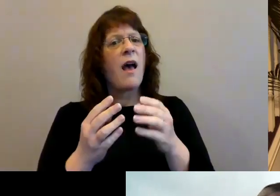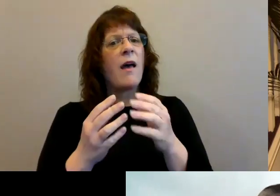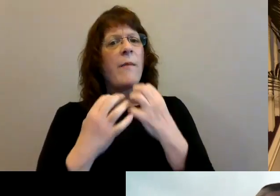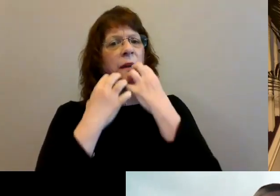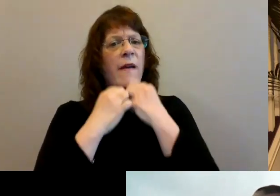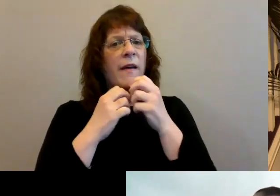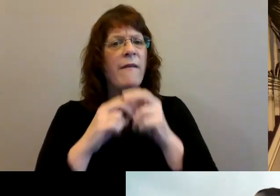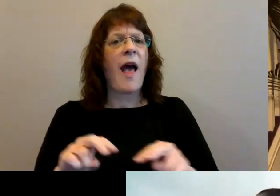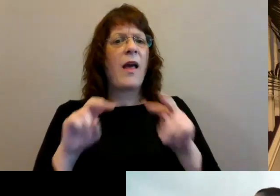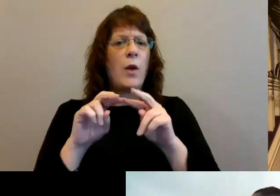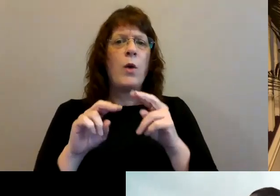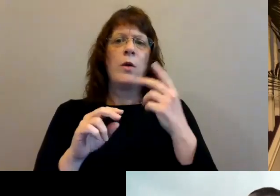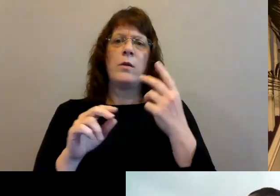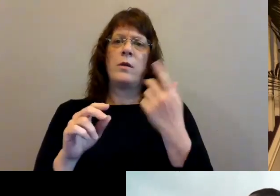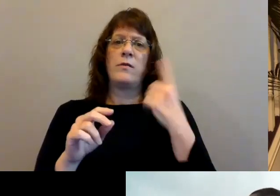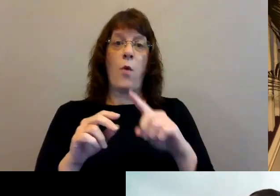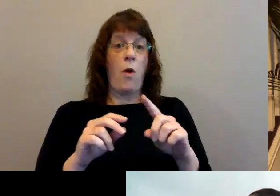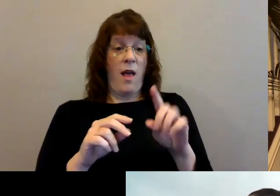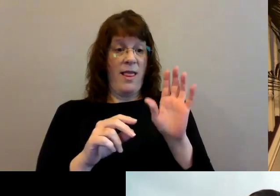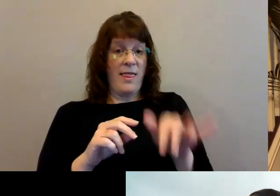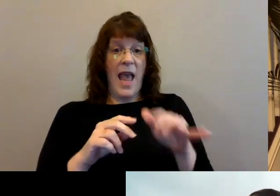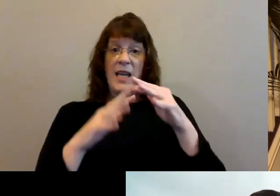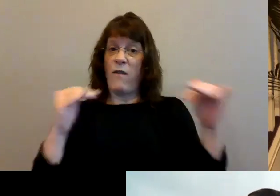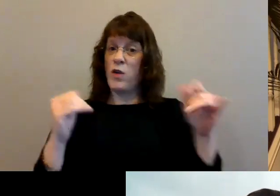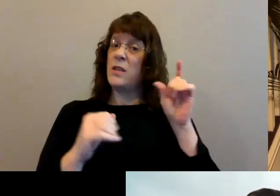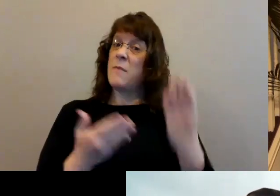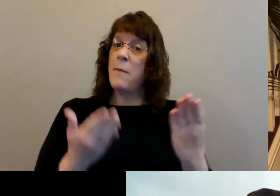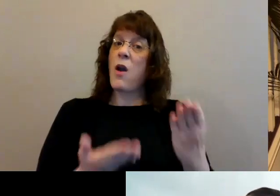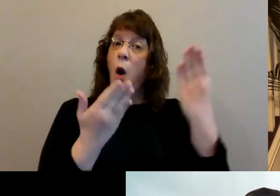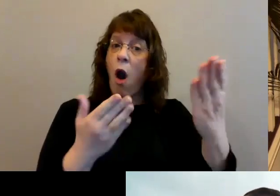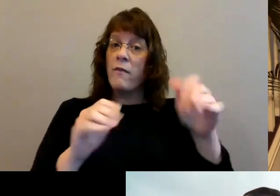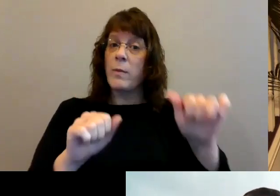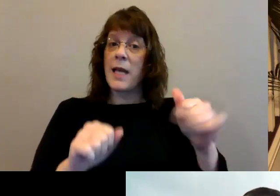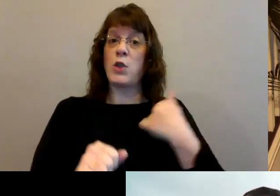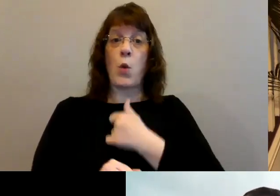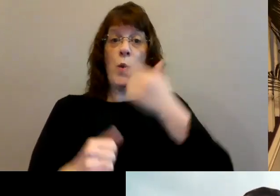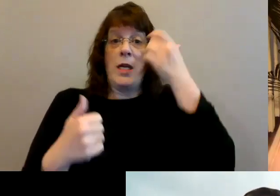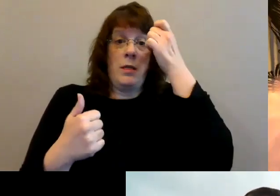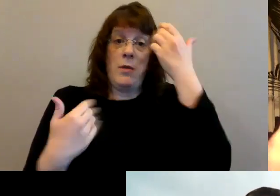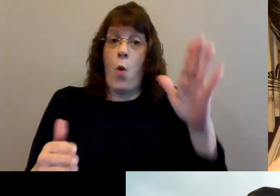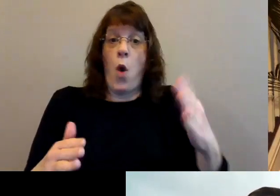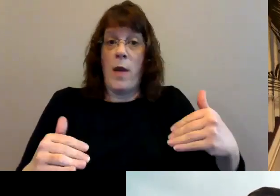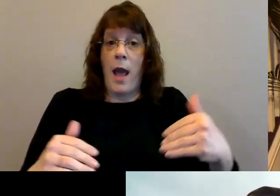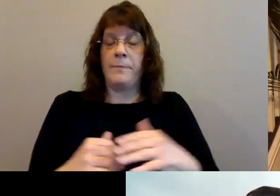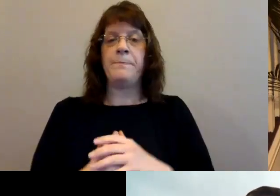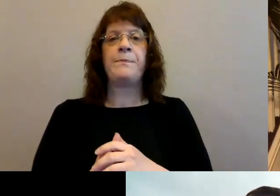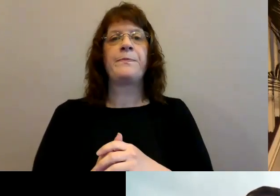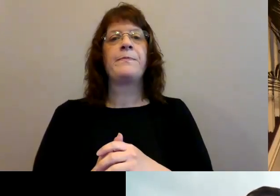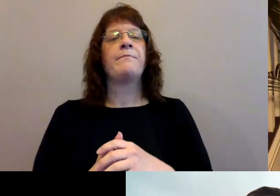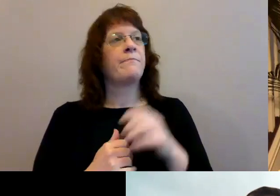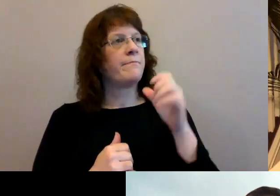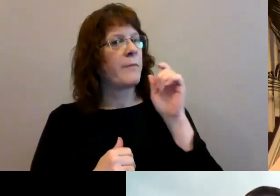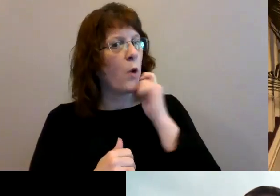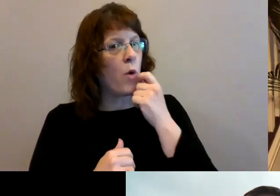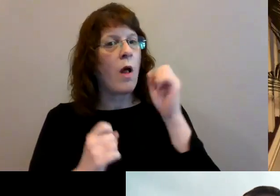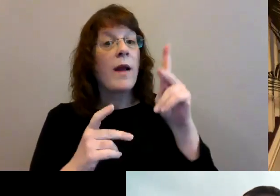potential that this diversity might offer in the future. Cool. So what can we do to